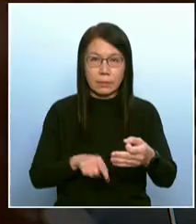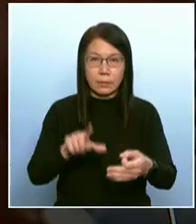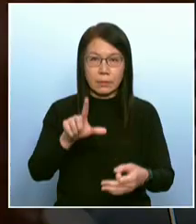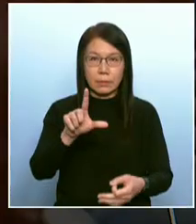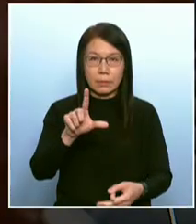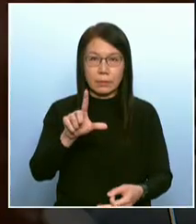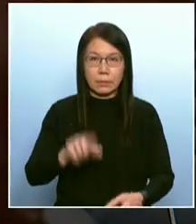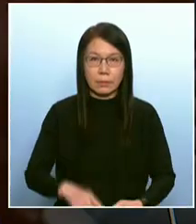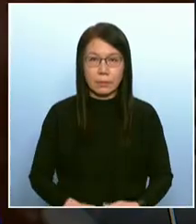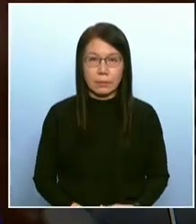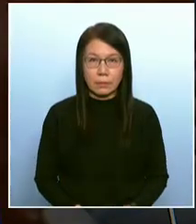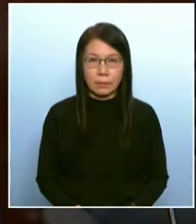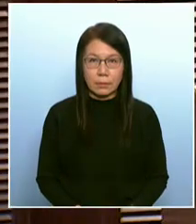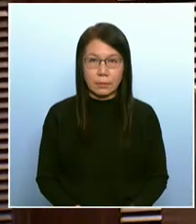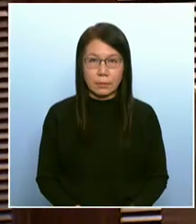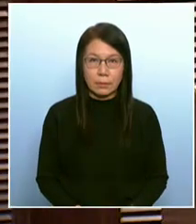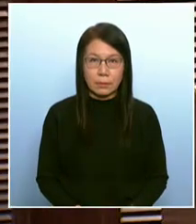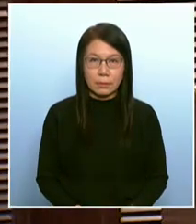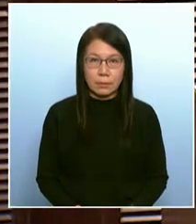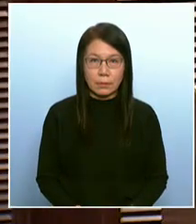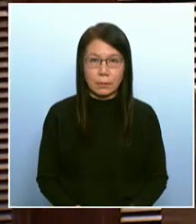Starry Lee.